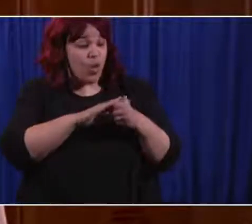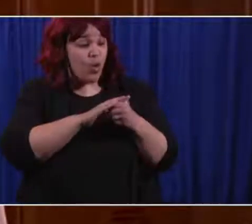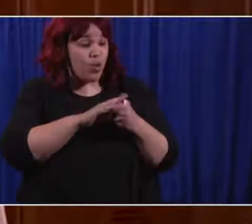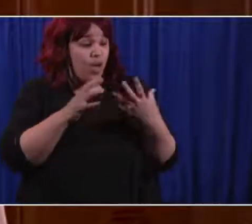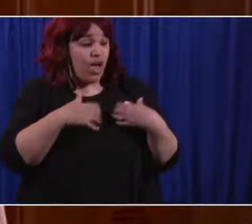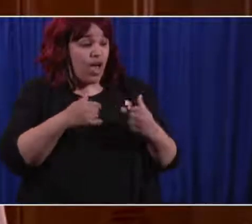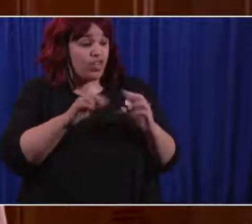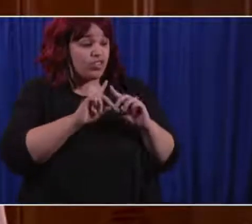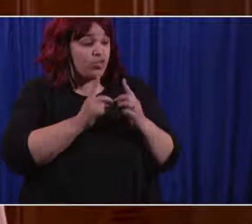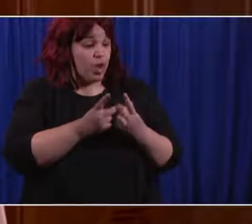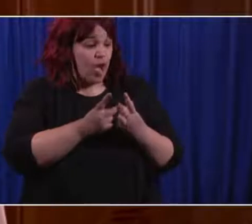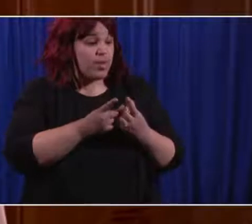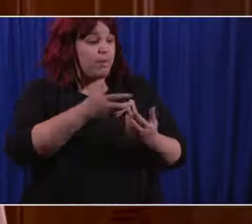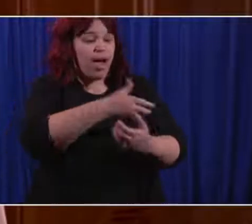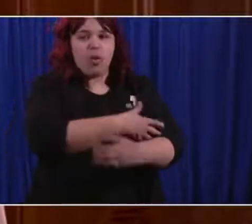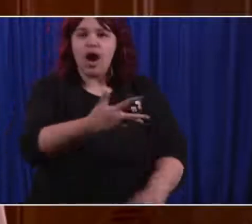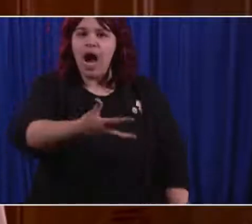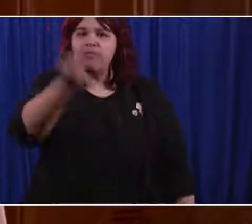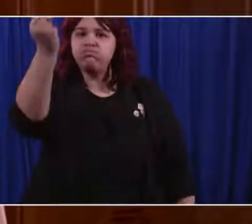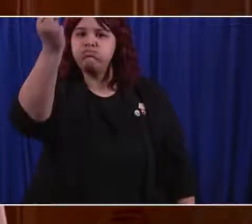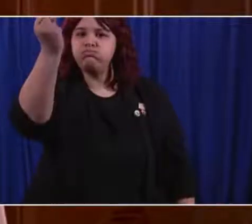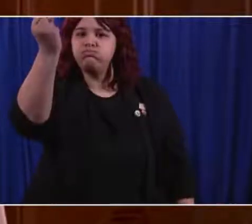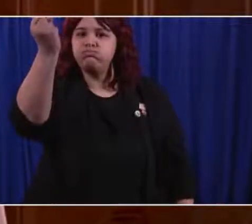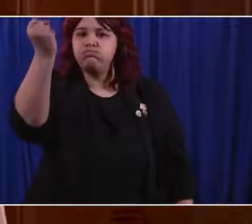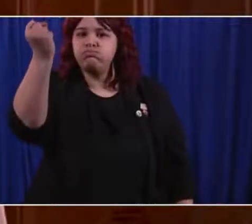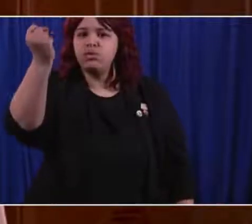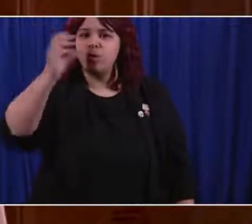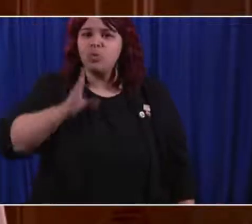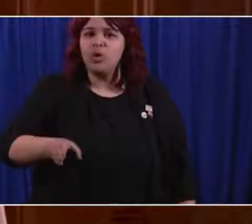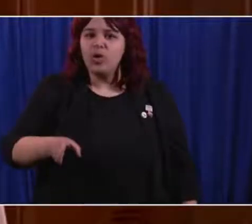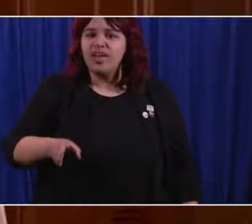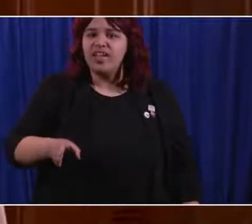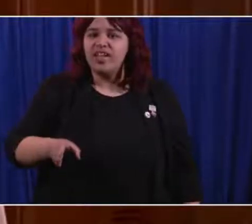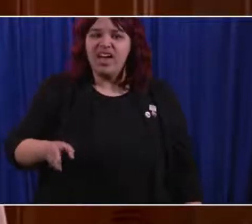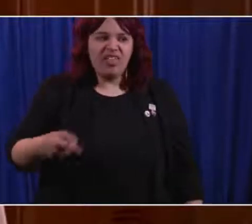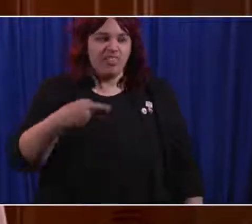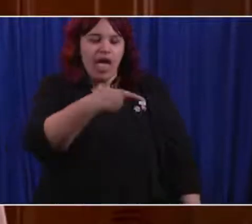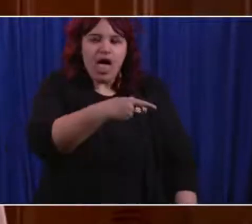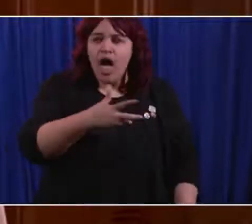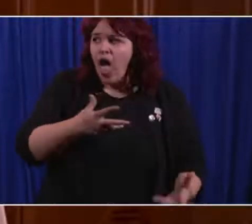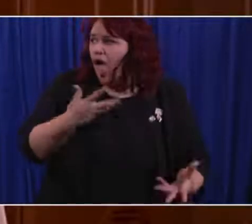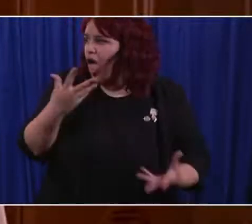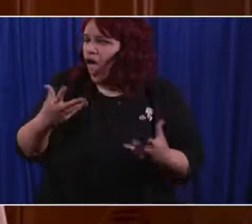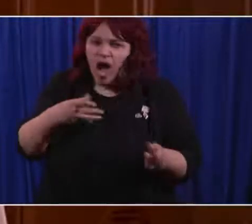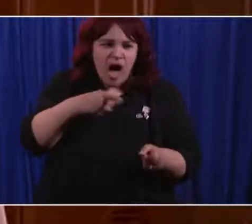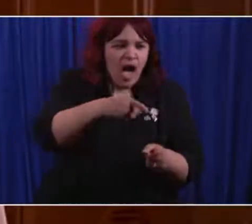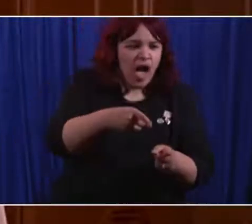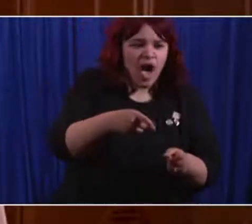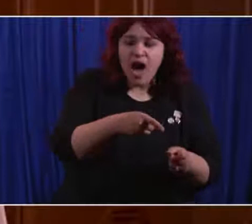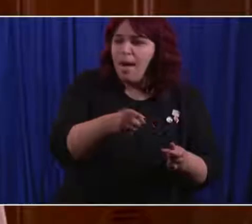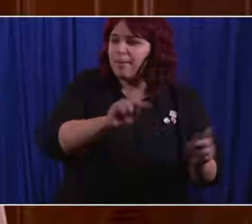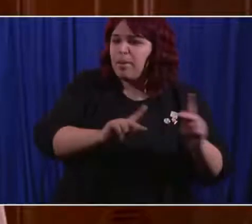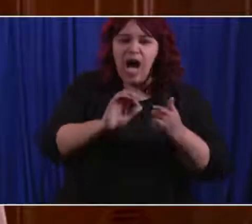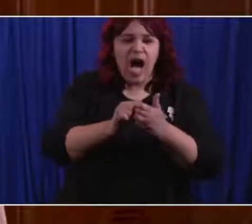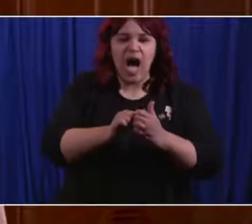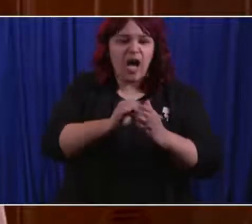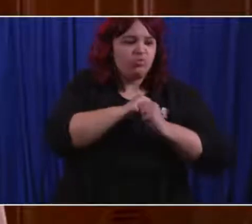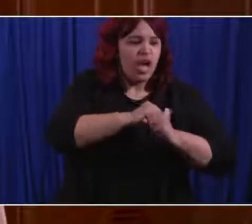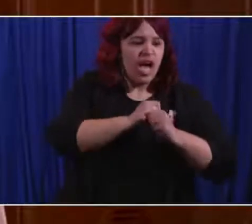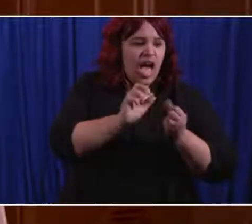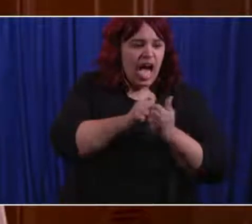the citizens of their community safe in things well beyond